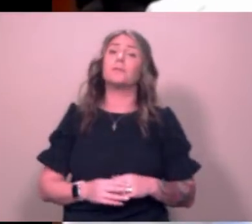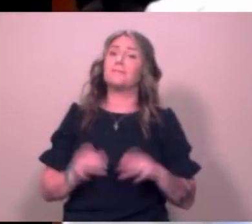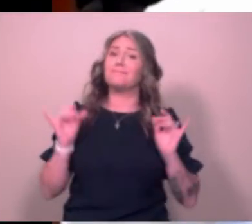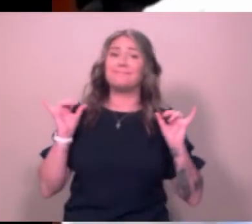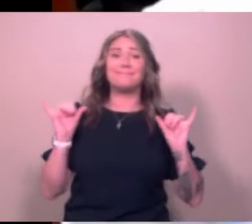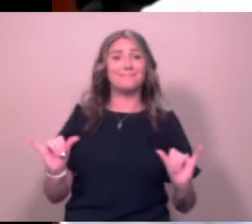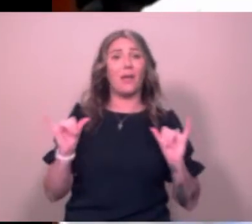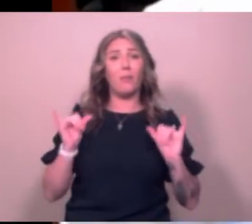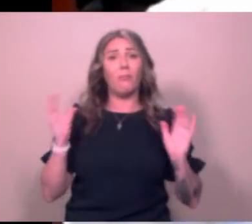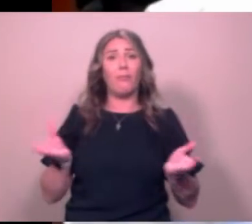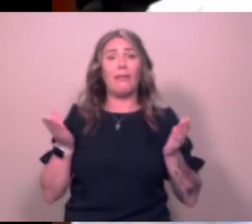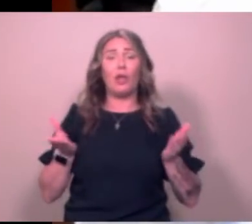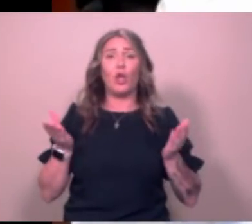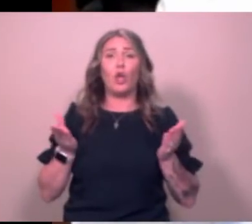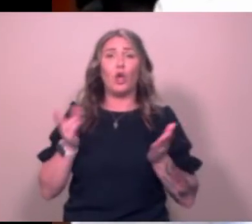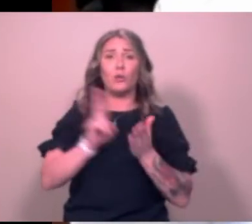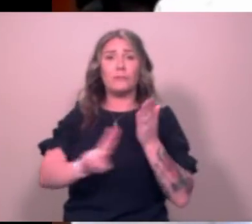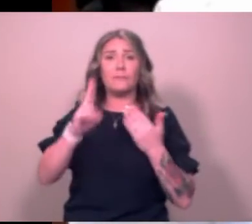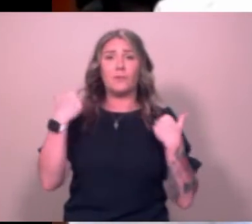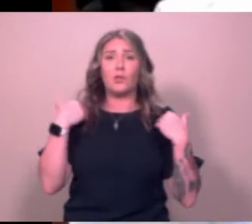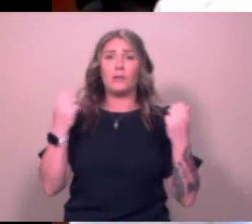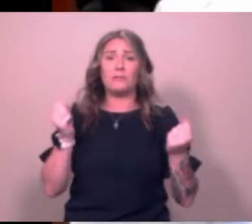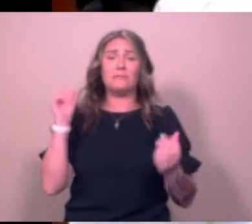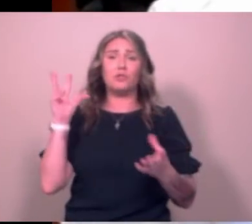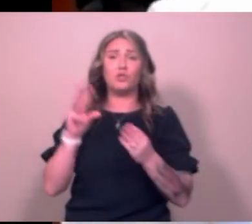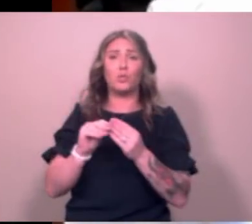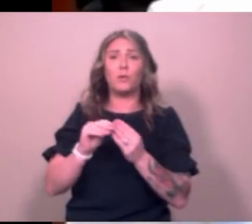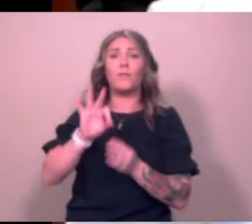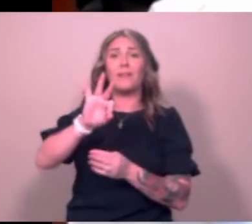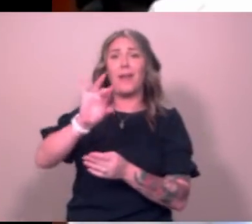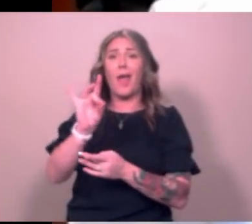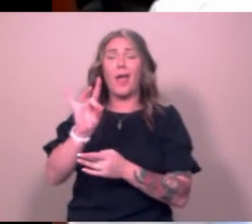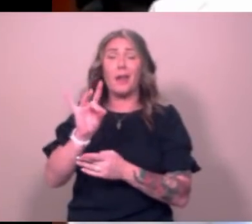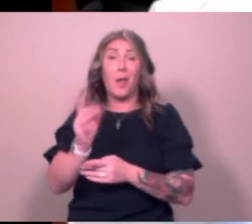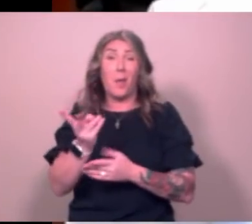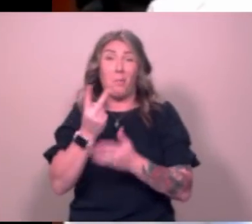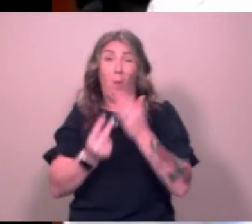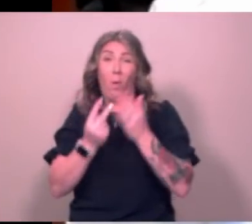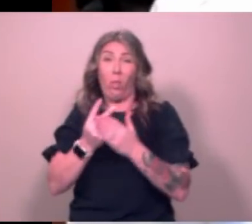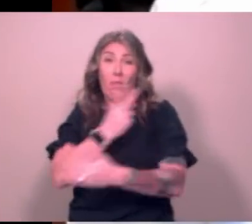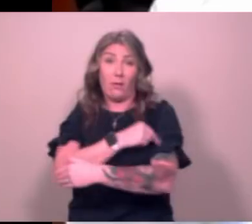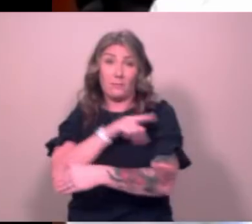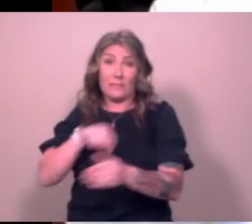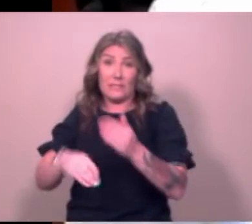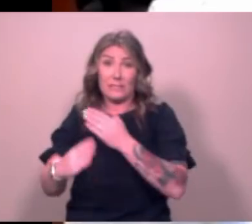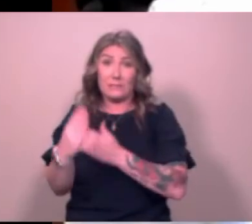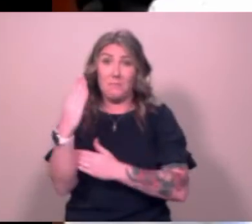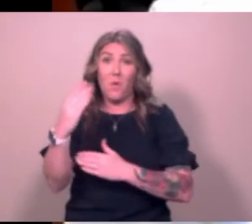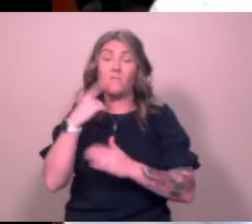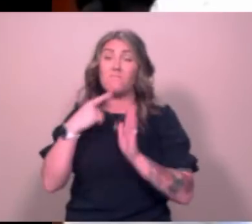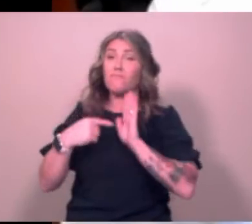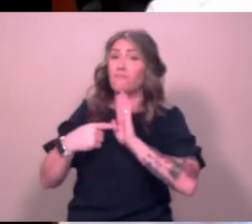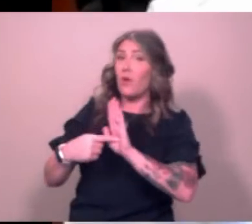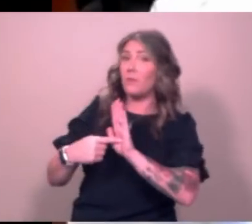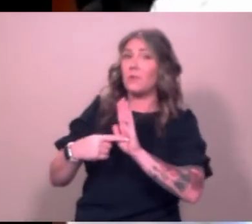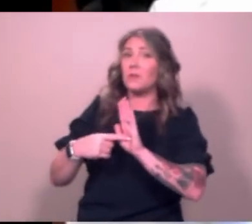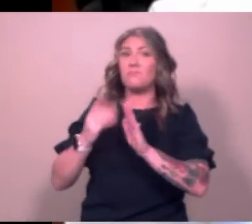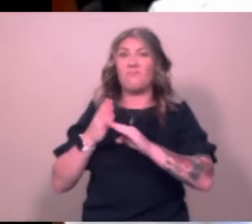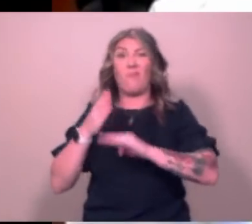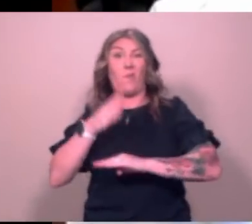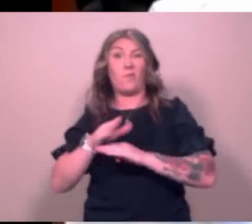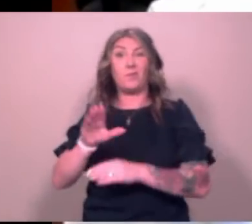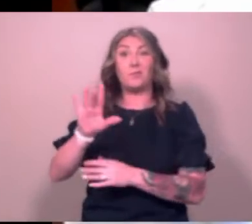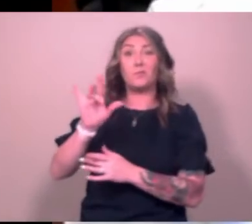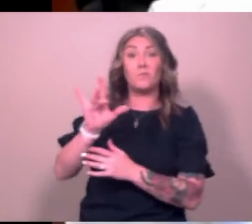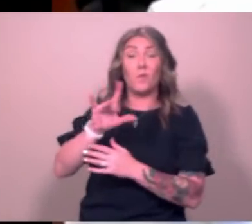here at University Health. We actually have a total of 98 in our two hospitals this morning. This represents over 25% of our